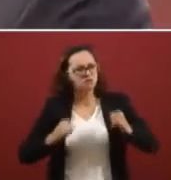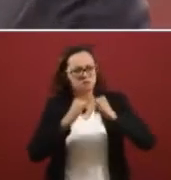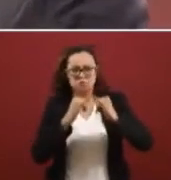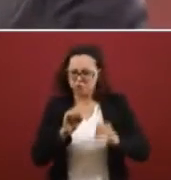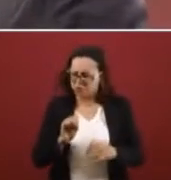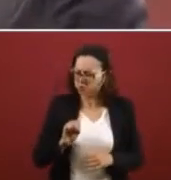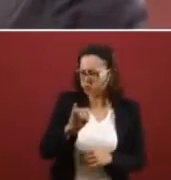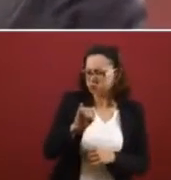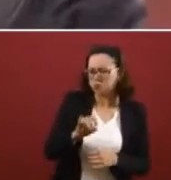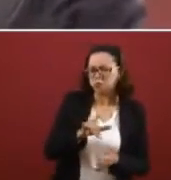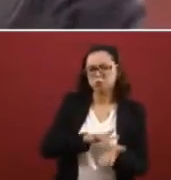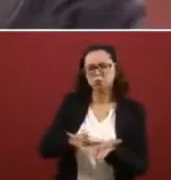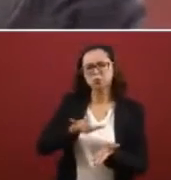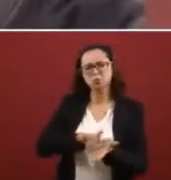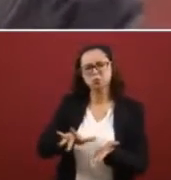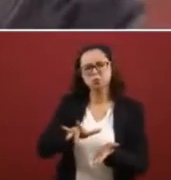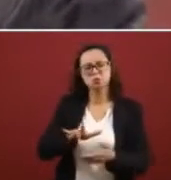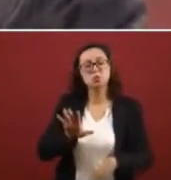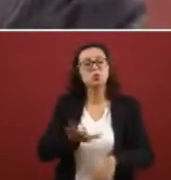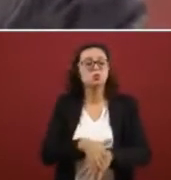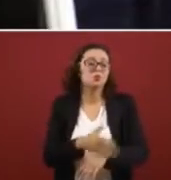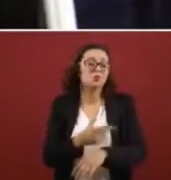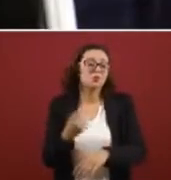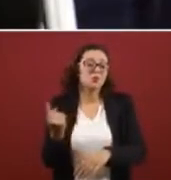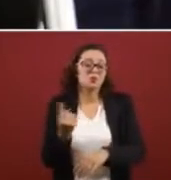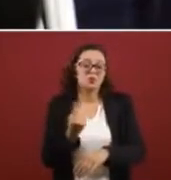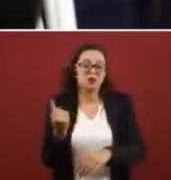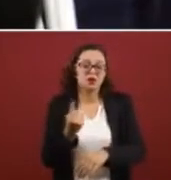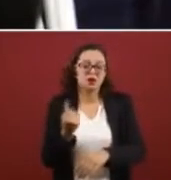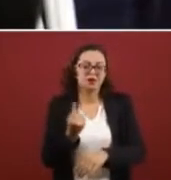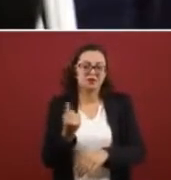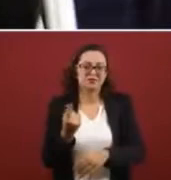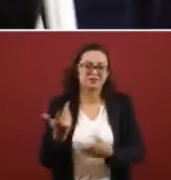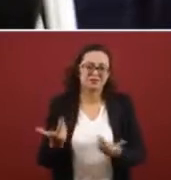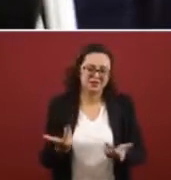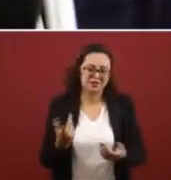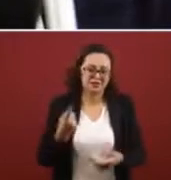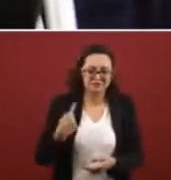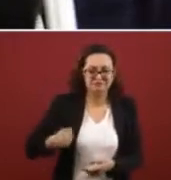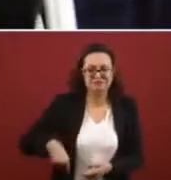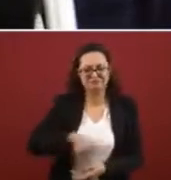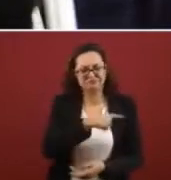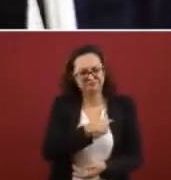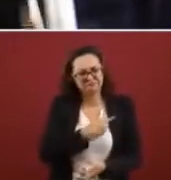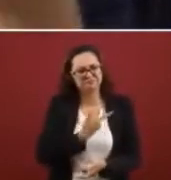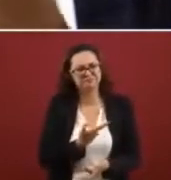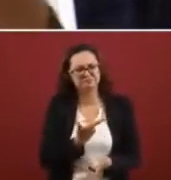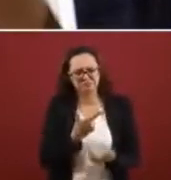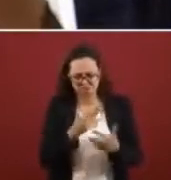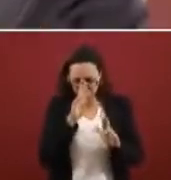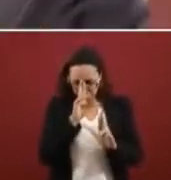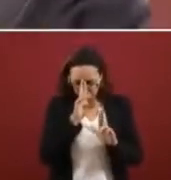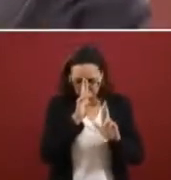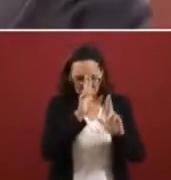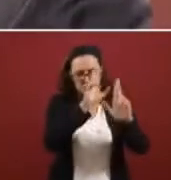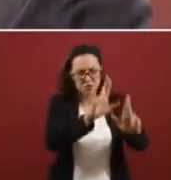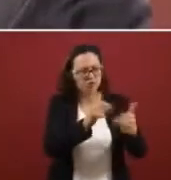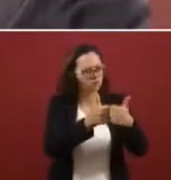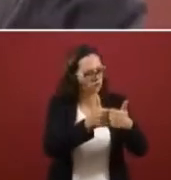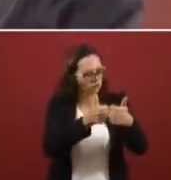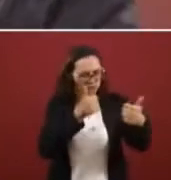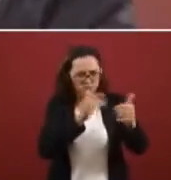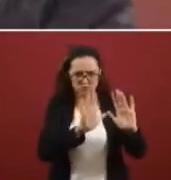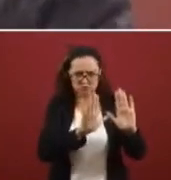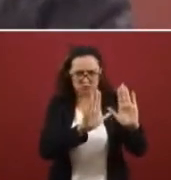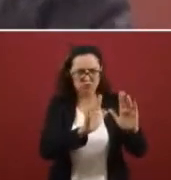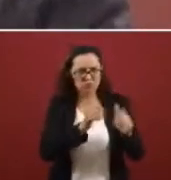of this institute, because it is, we have acted with respect